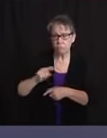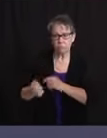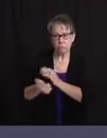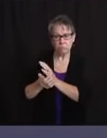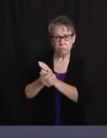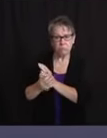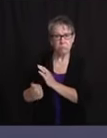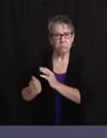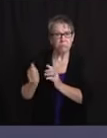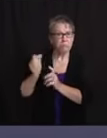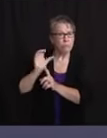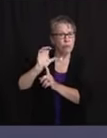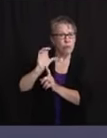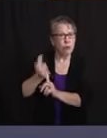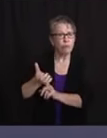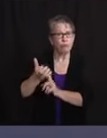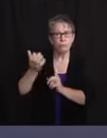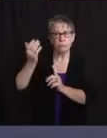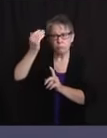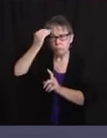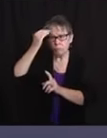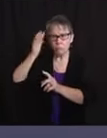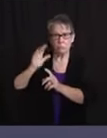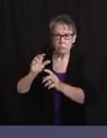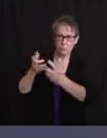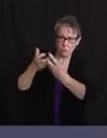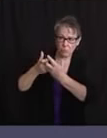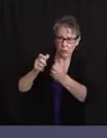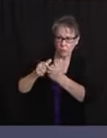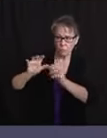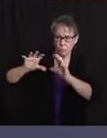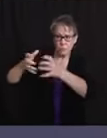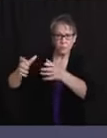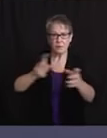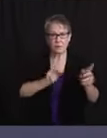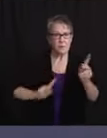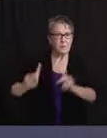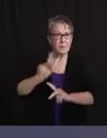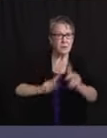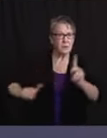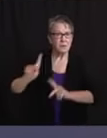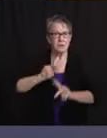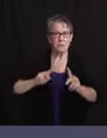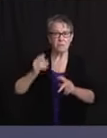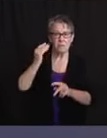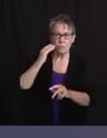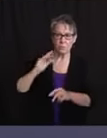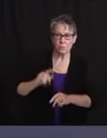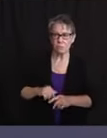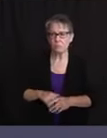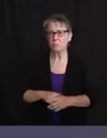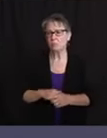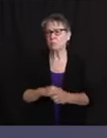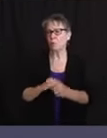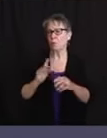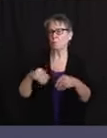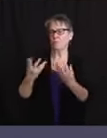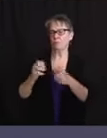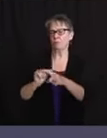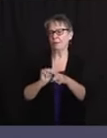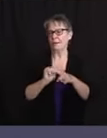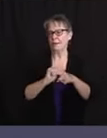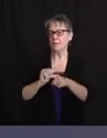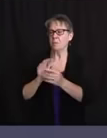sensitivity, cultural bias, and historic cultural context training to ensure that when contact tracers are connecting